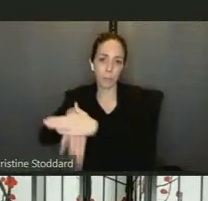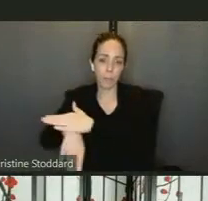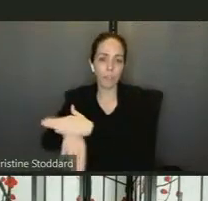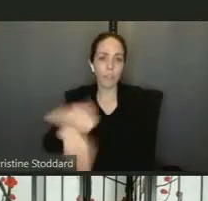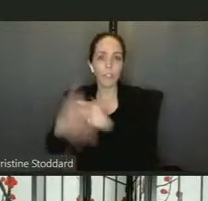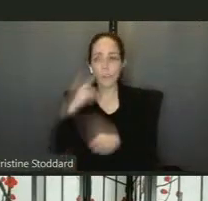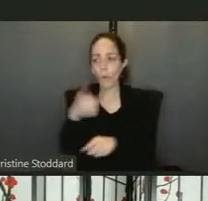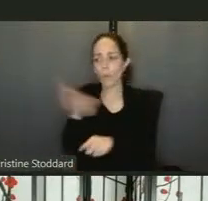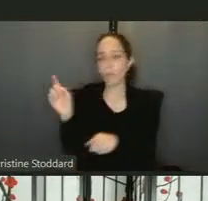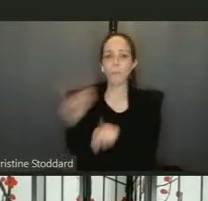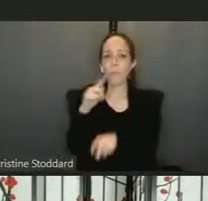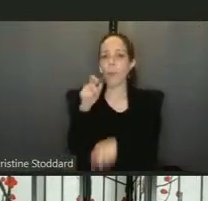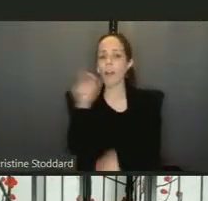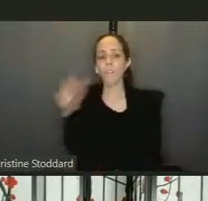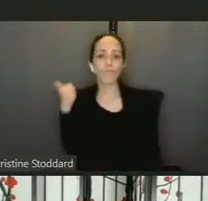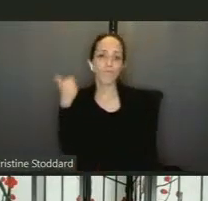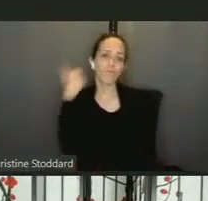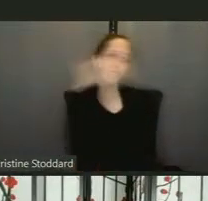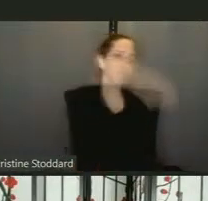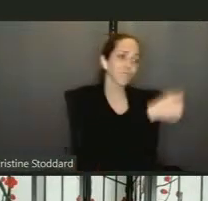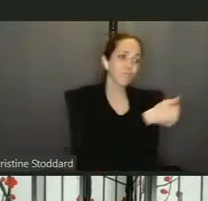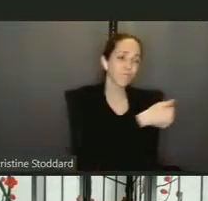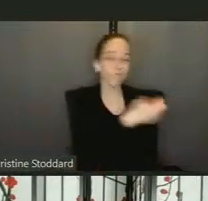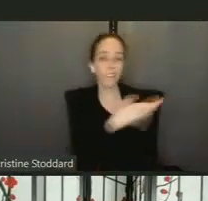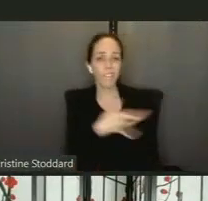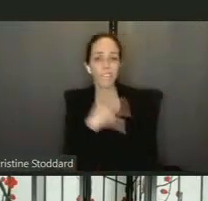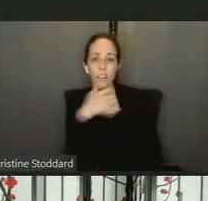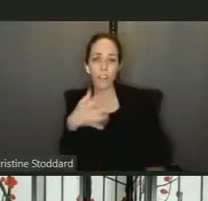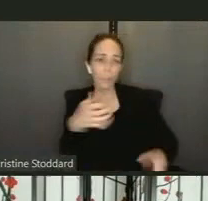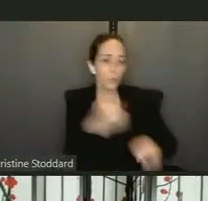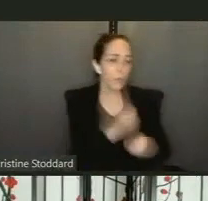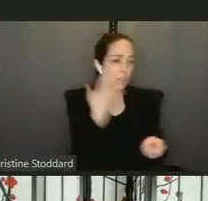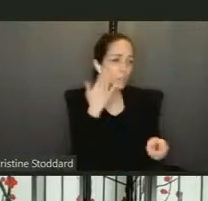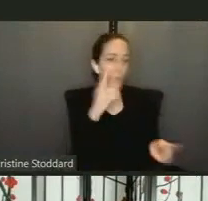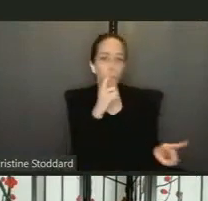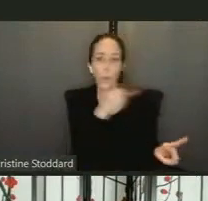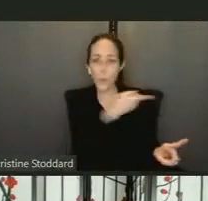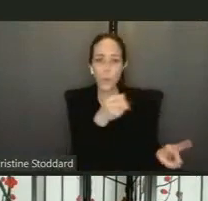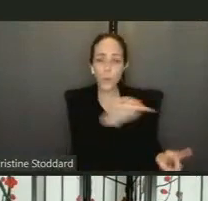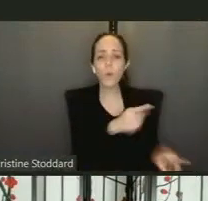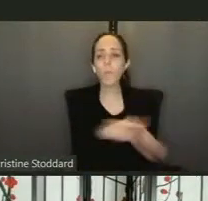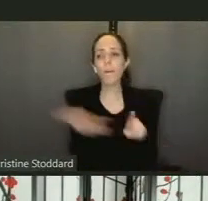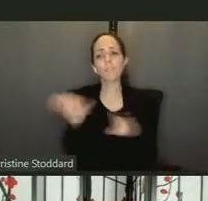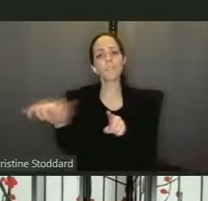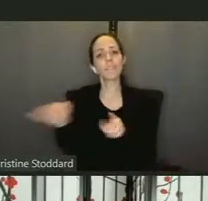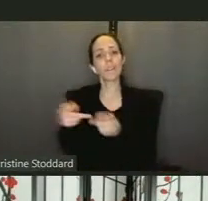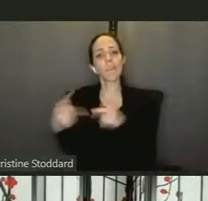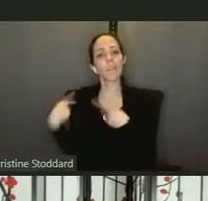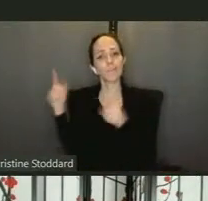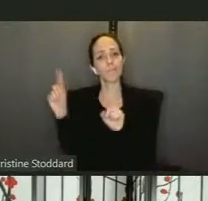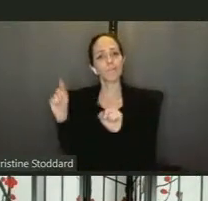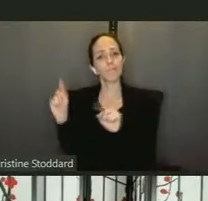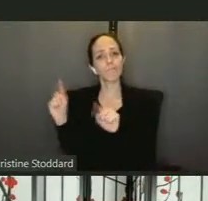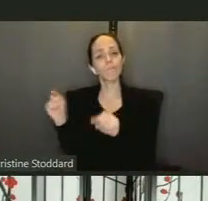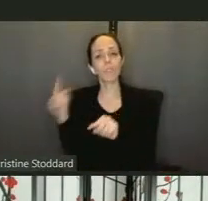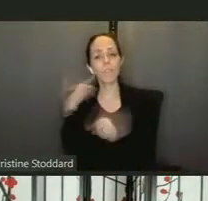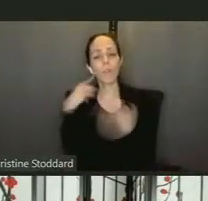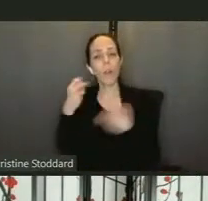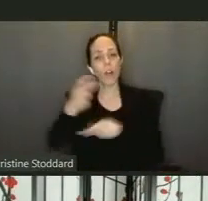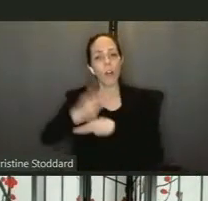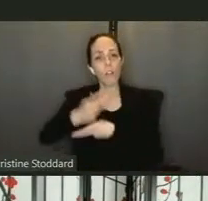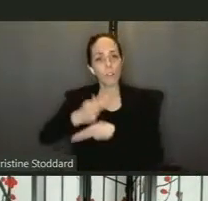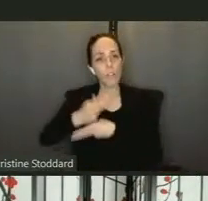people where there's a trusted source of information and places that people just normally go to get their healthcare and their